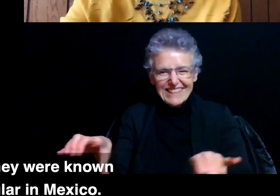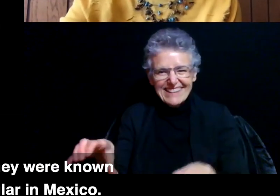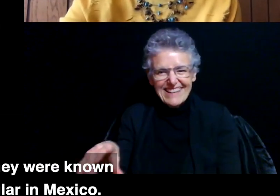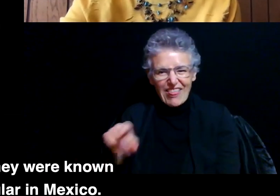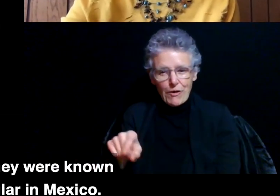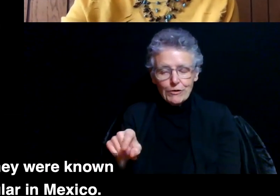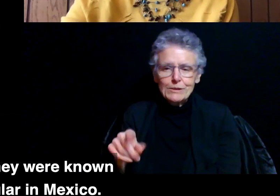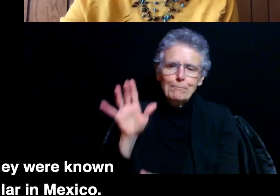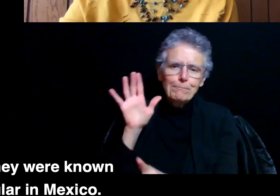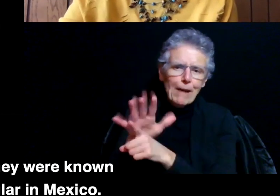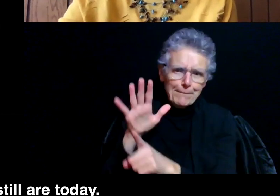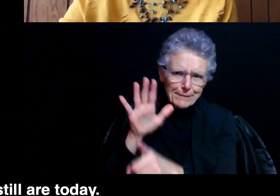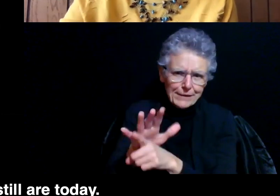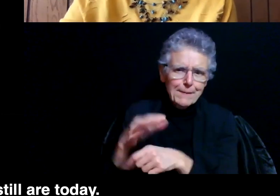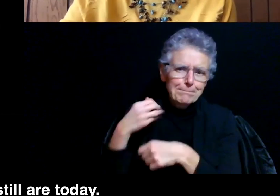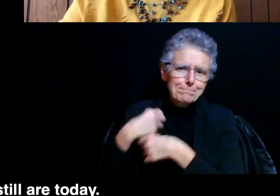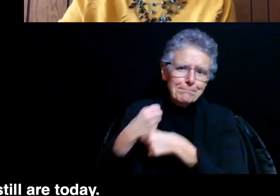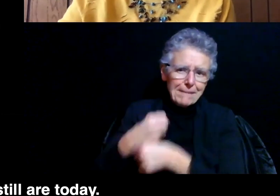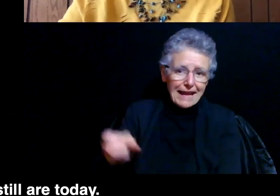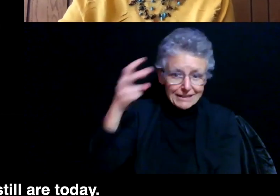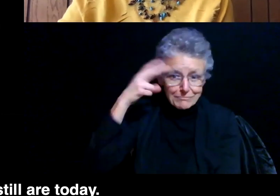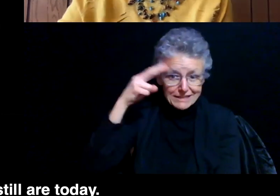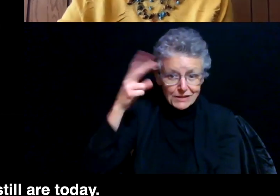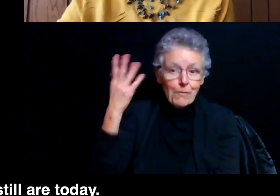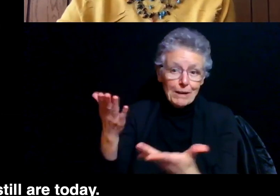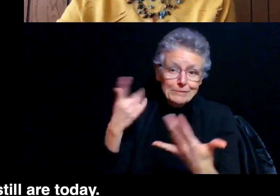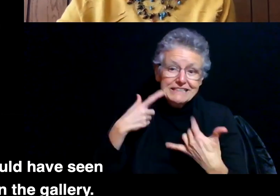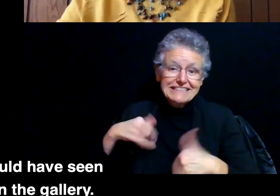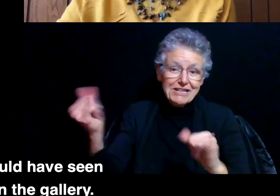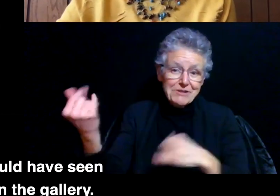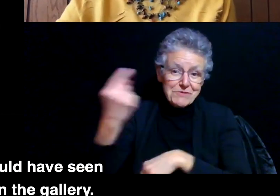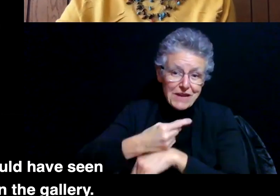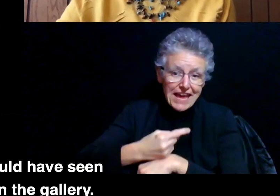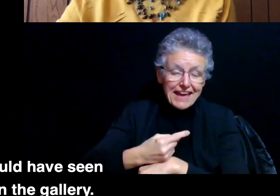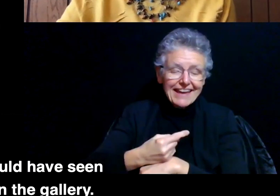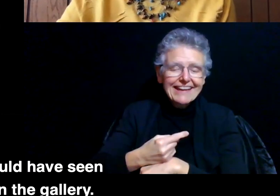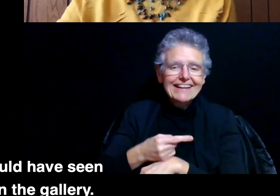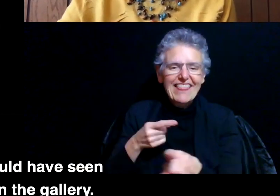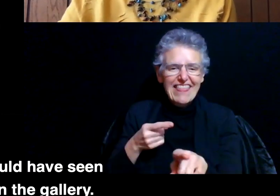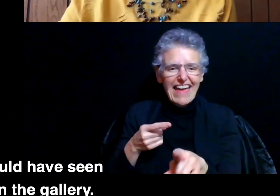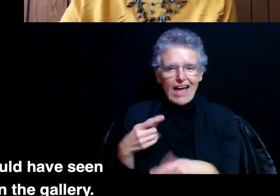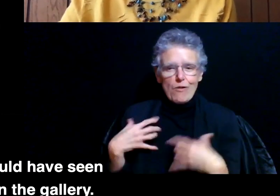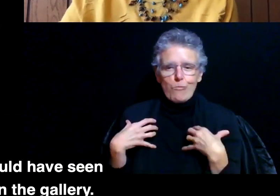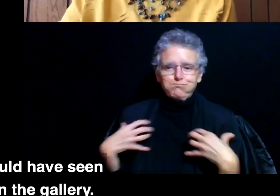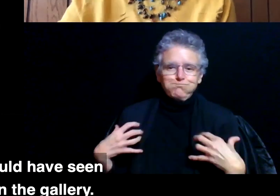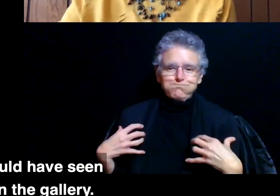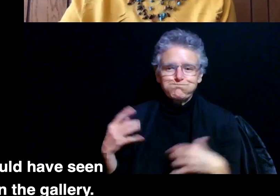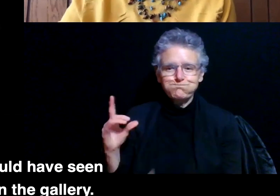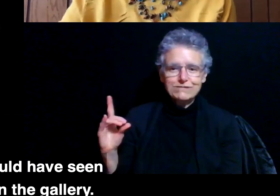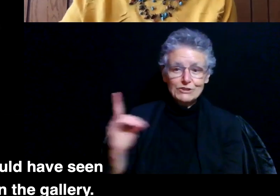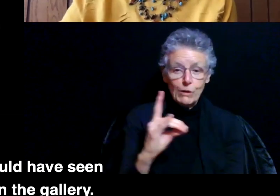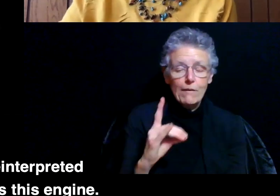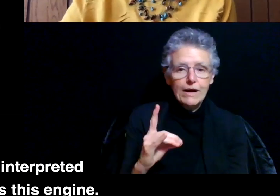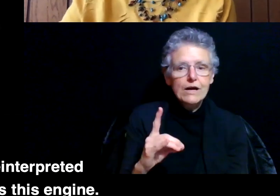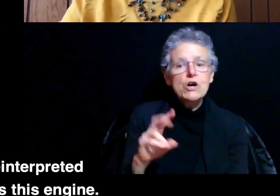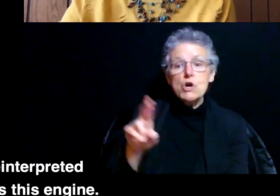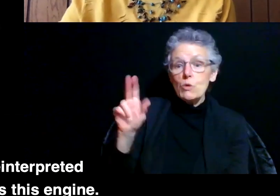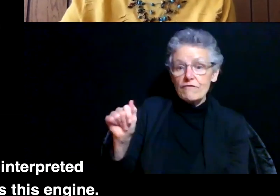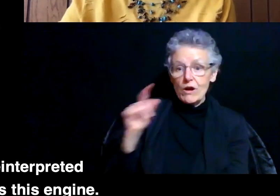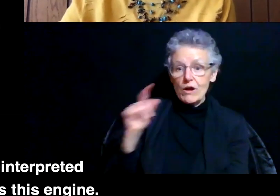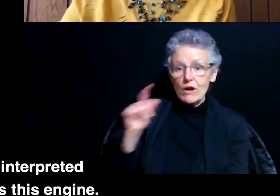be popular in Mexico, probably still are today. And he would have seen this dog in the gallery. So